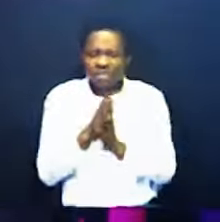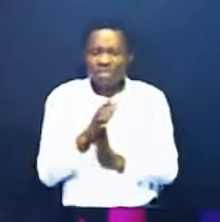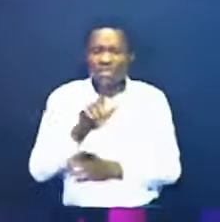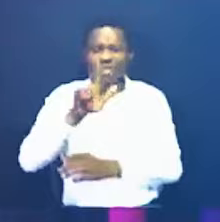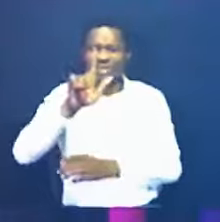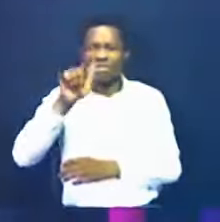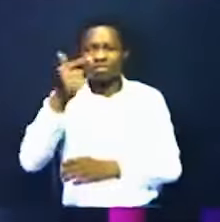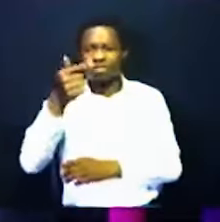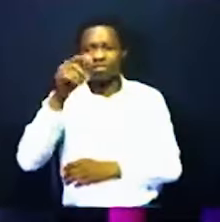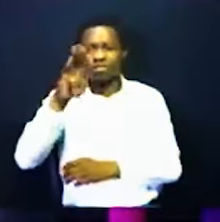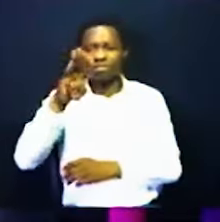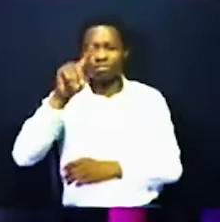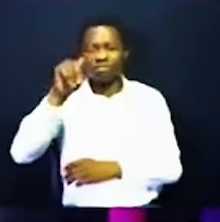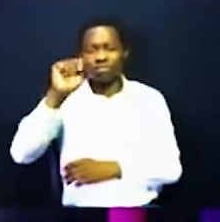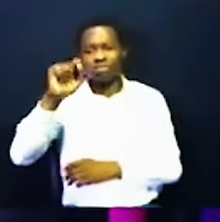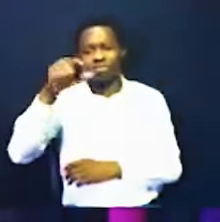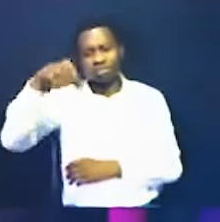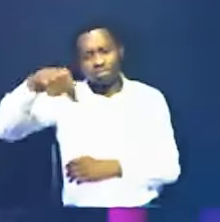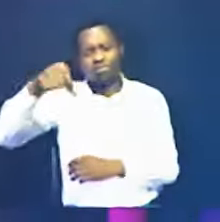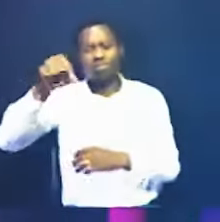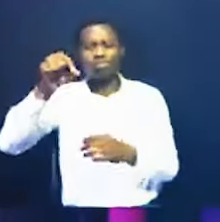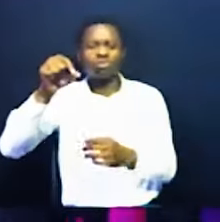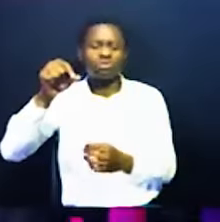of darkness when the light